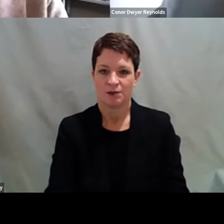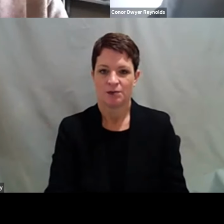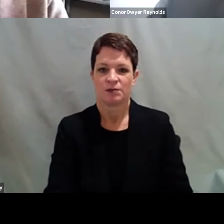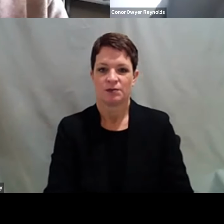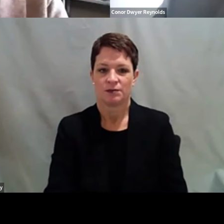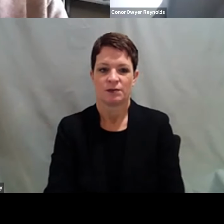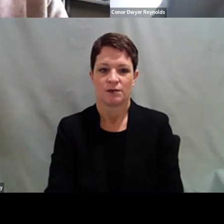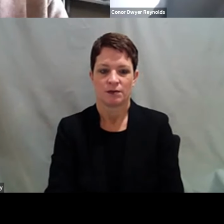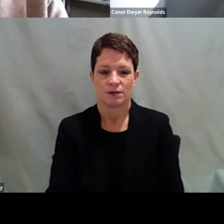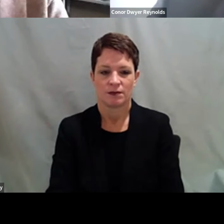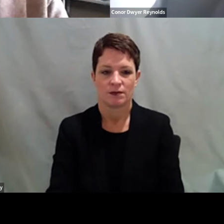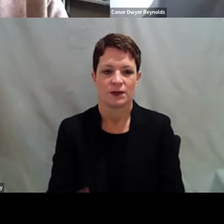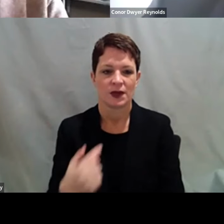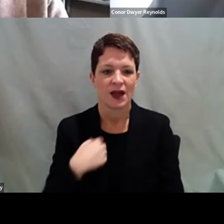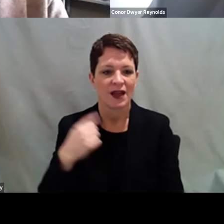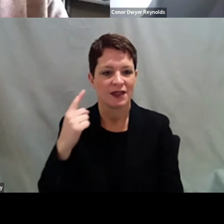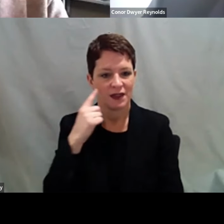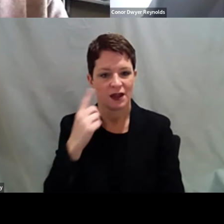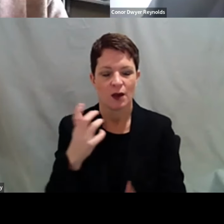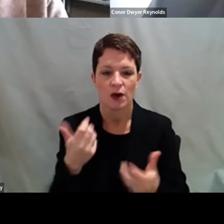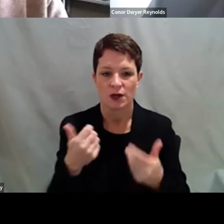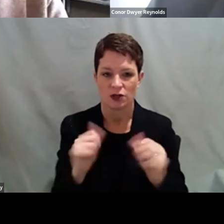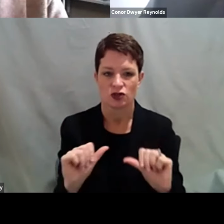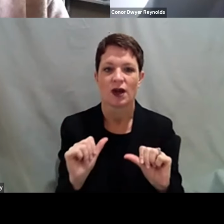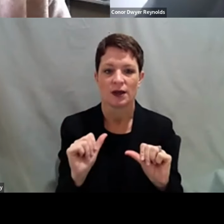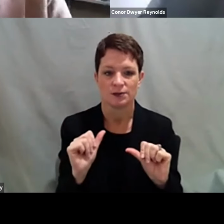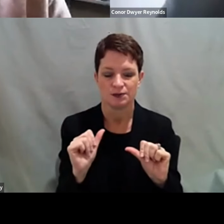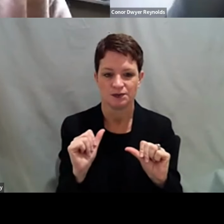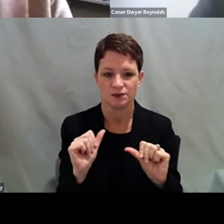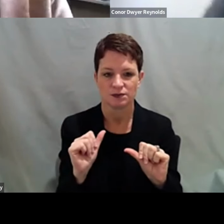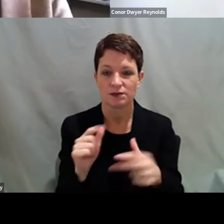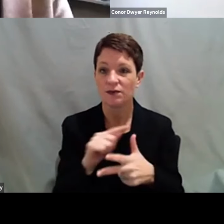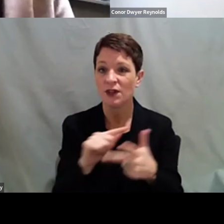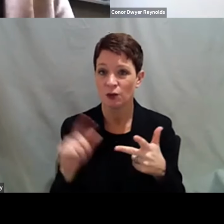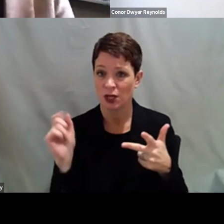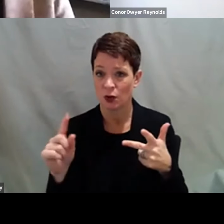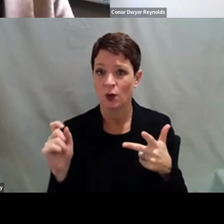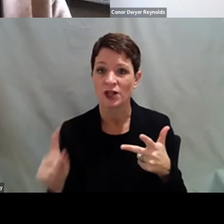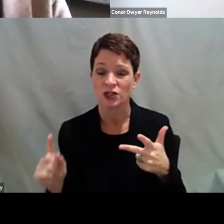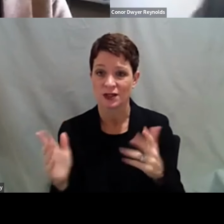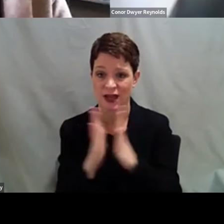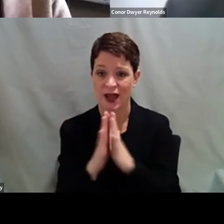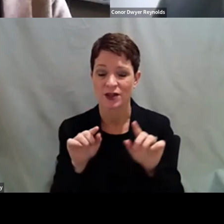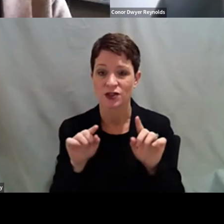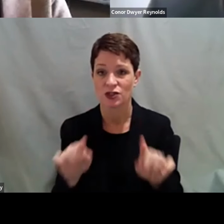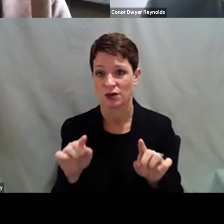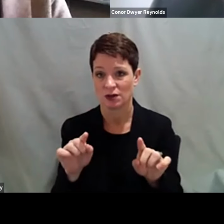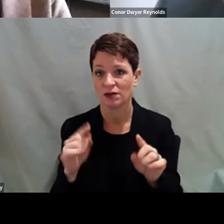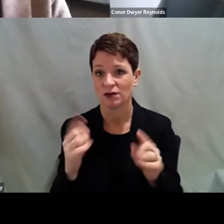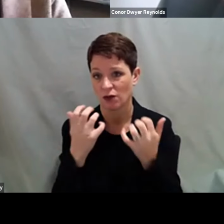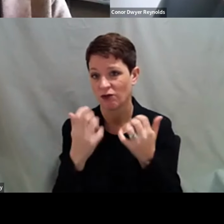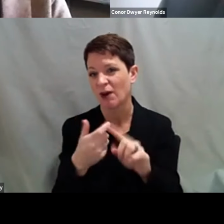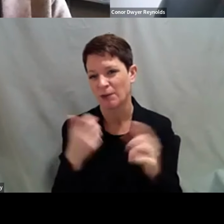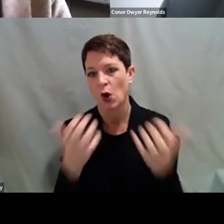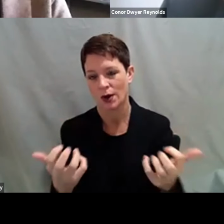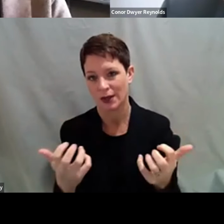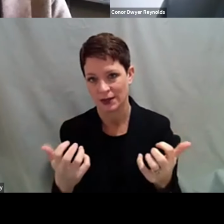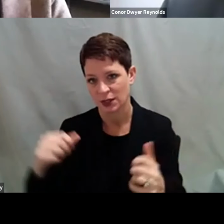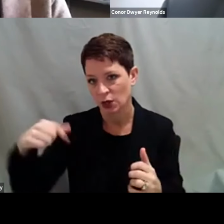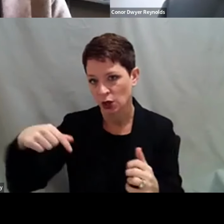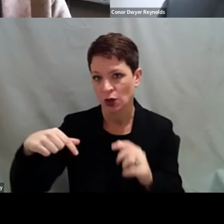Okay, I think I'd like to at least try to get 3 of the questions that were raised in the audience and